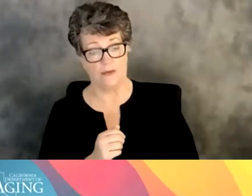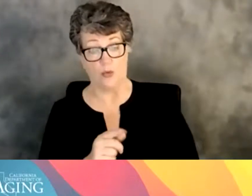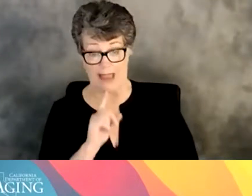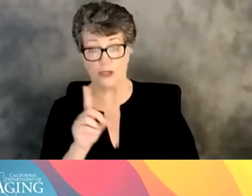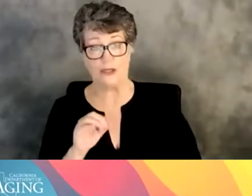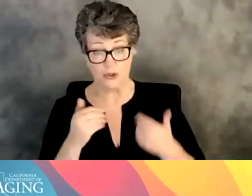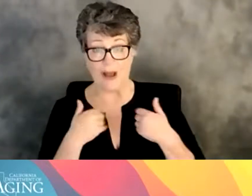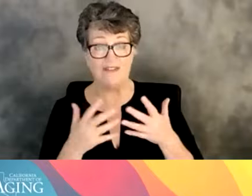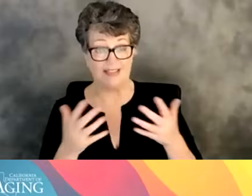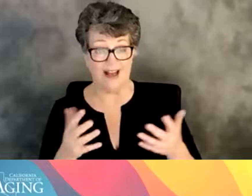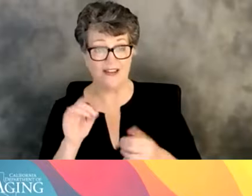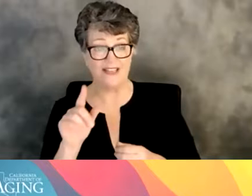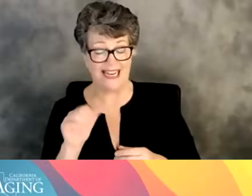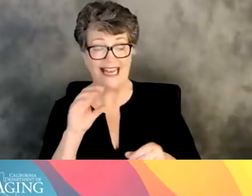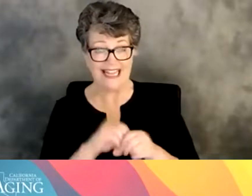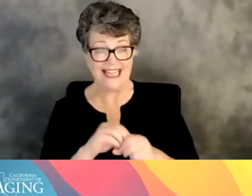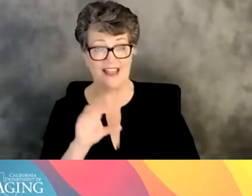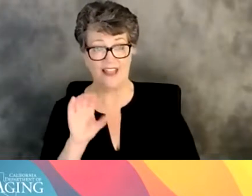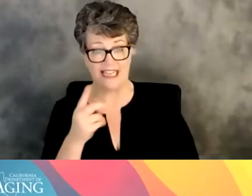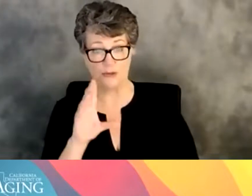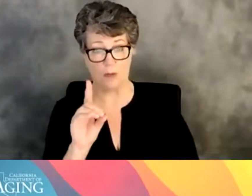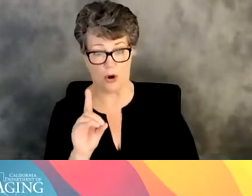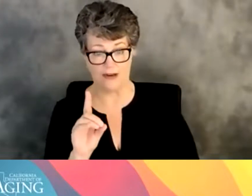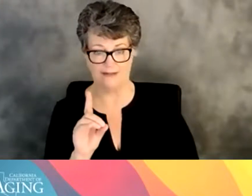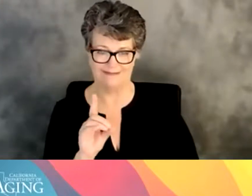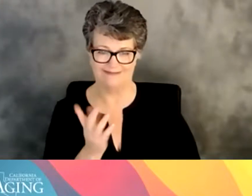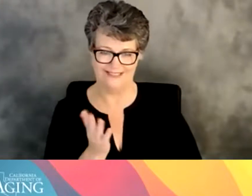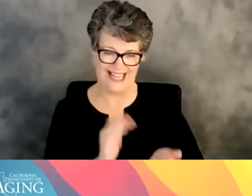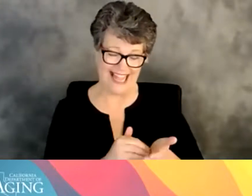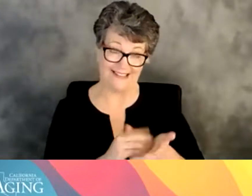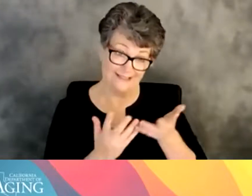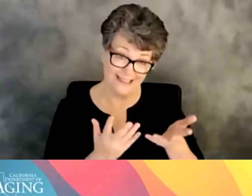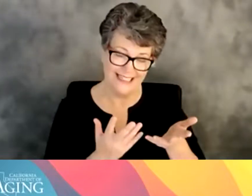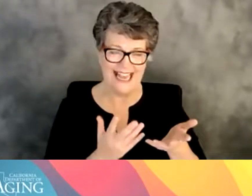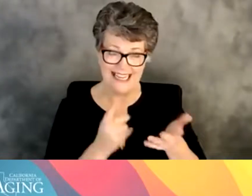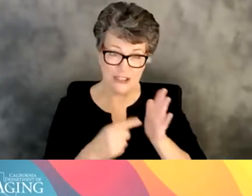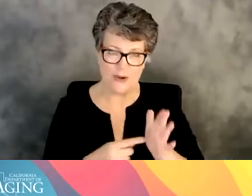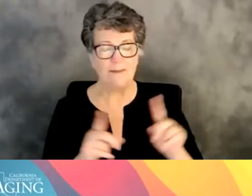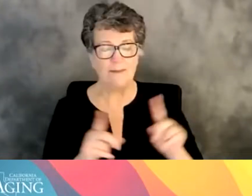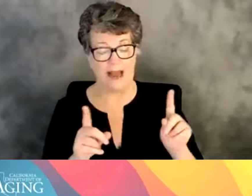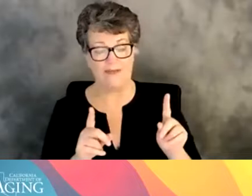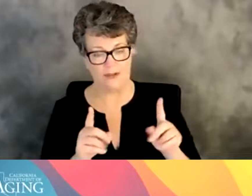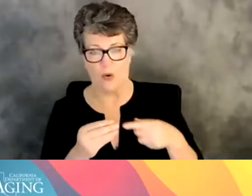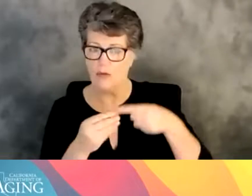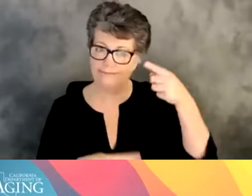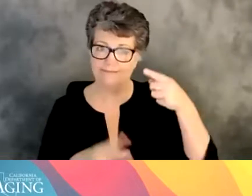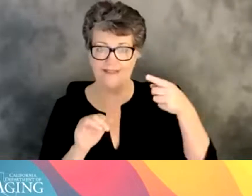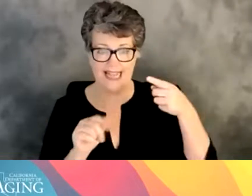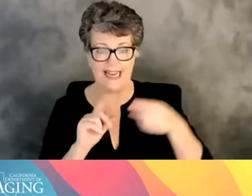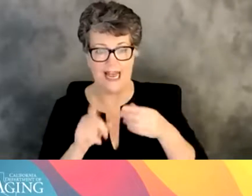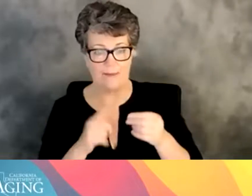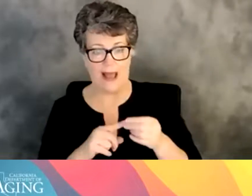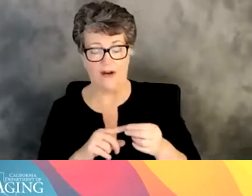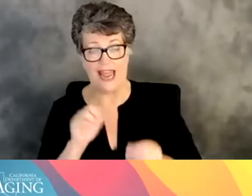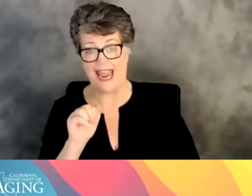a lot of data in the dashboard. Again, I couldn't show you everything, but there is a whole wealth of data around ADLs